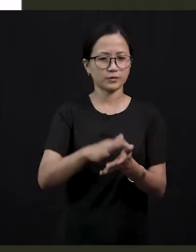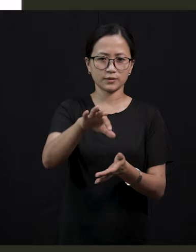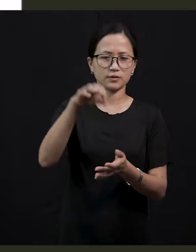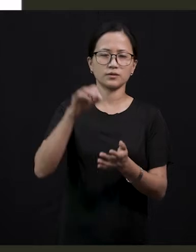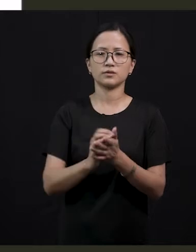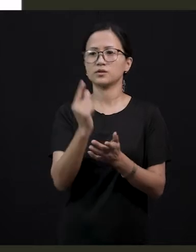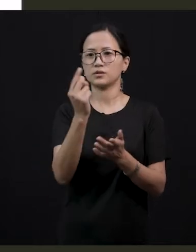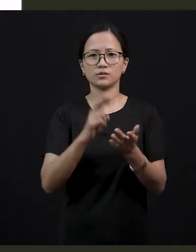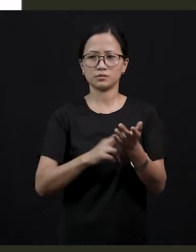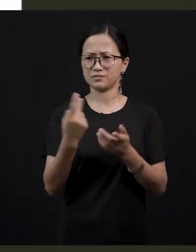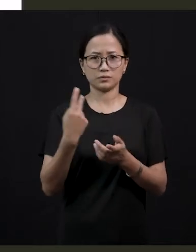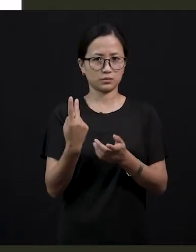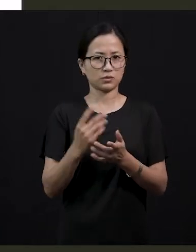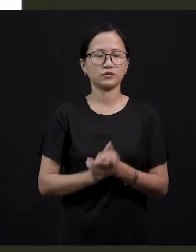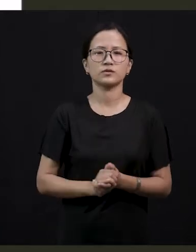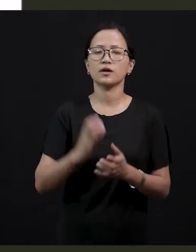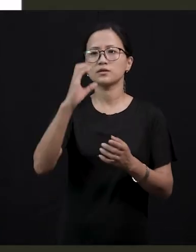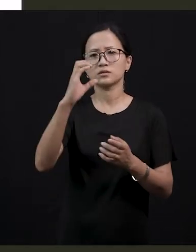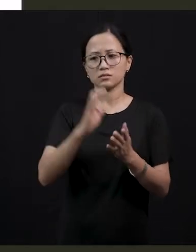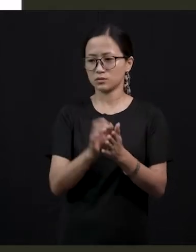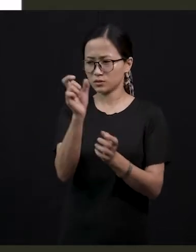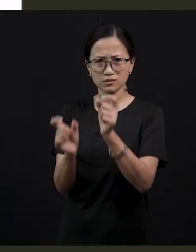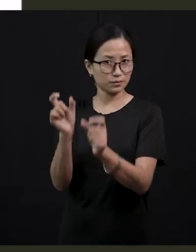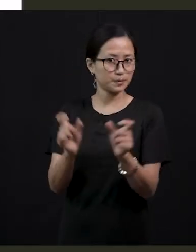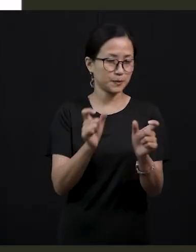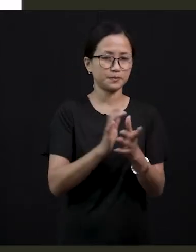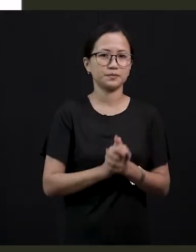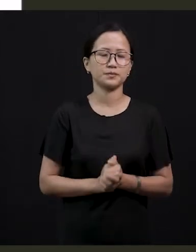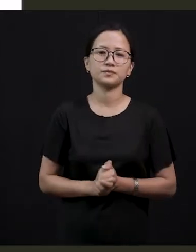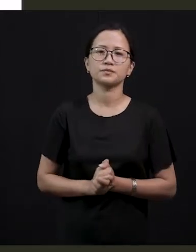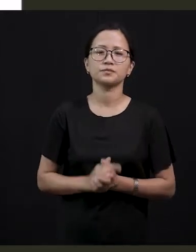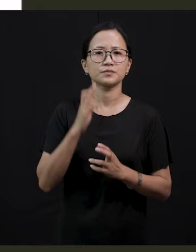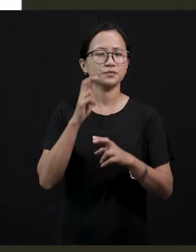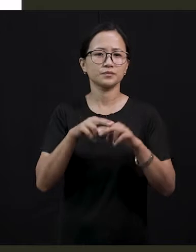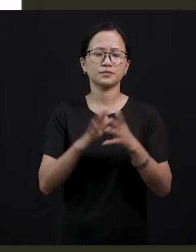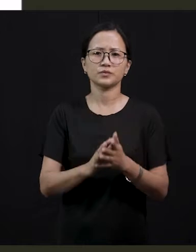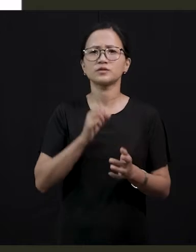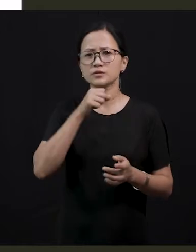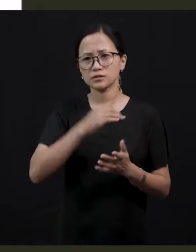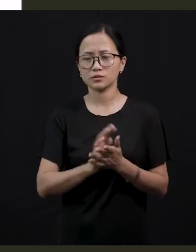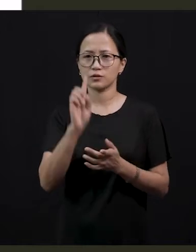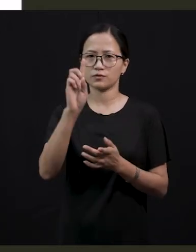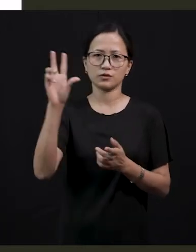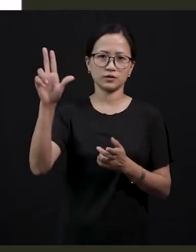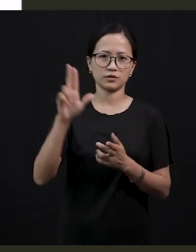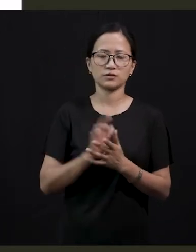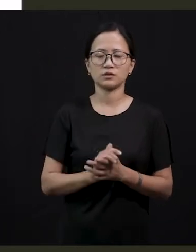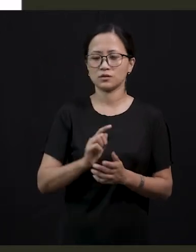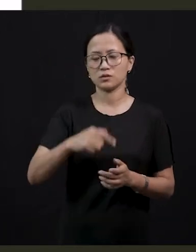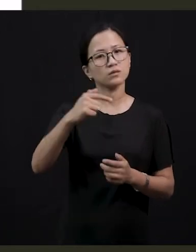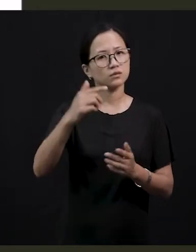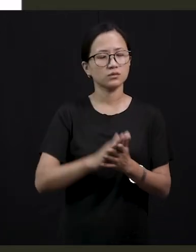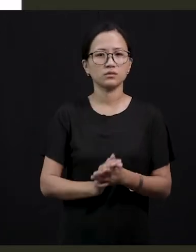by you and me as citizens. So if you are in the age group of 18